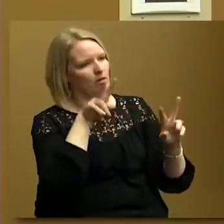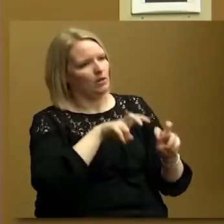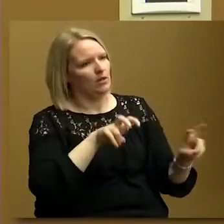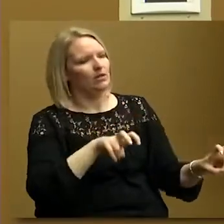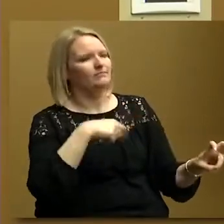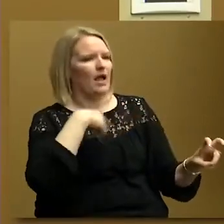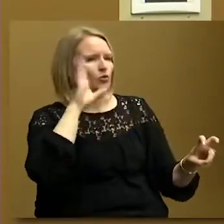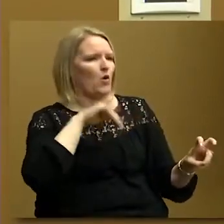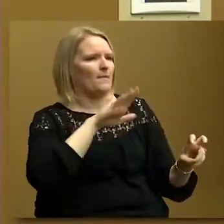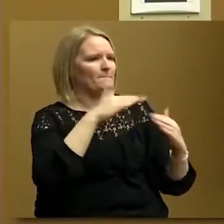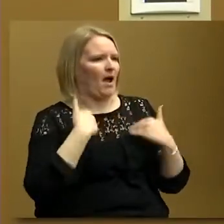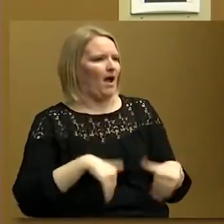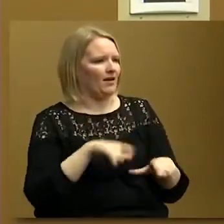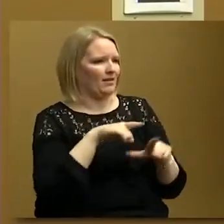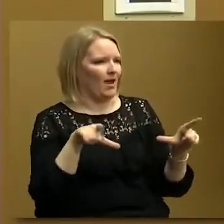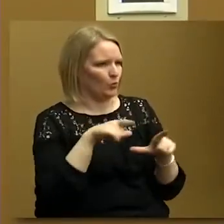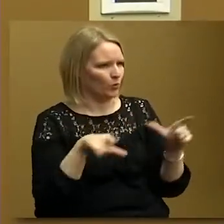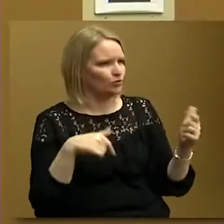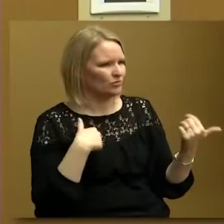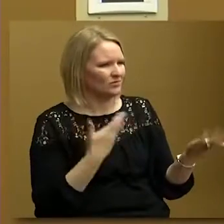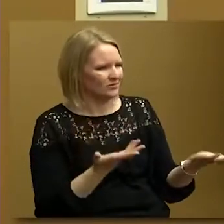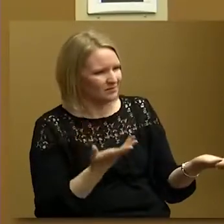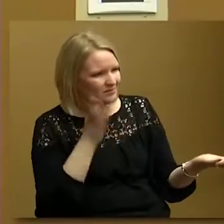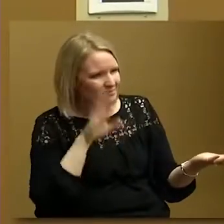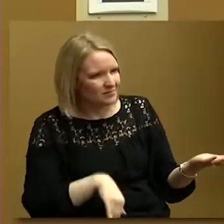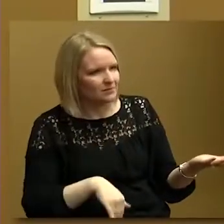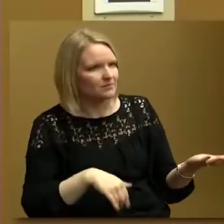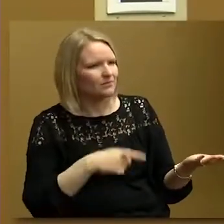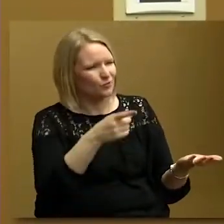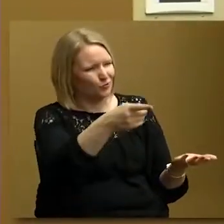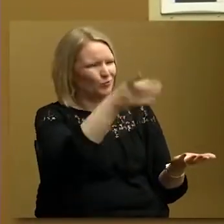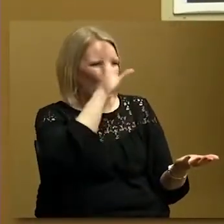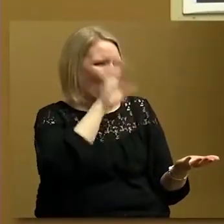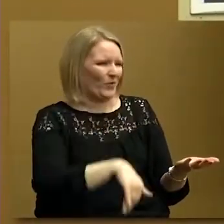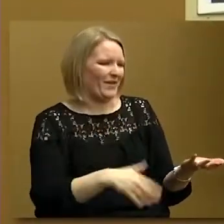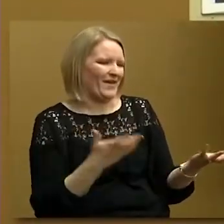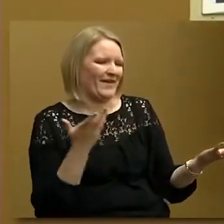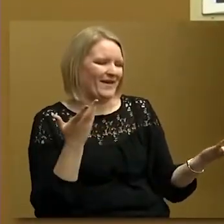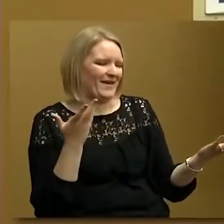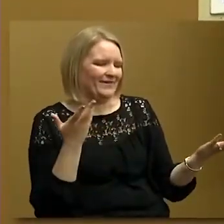body language. You know, I'm speaking to the choir here,